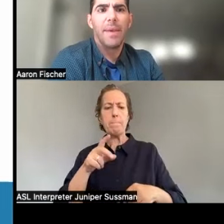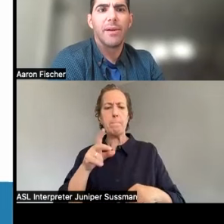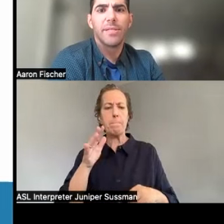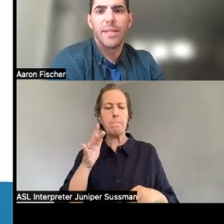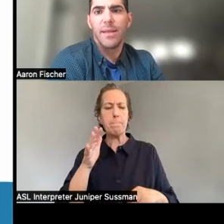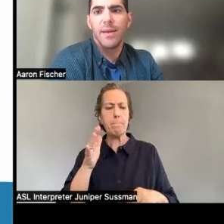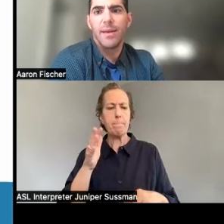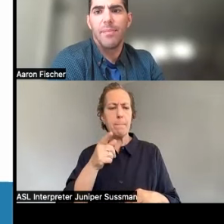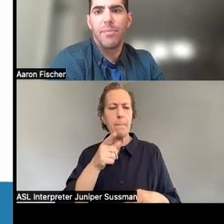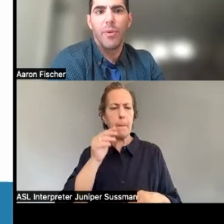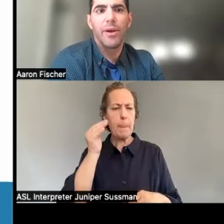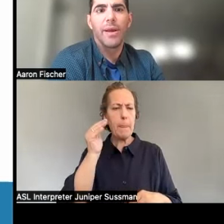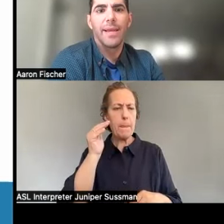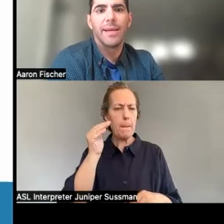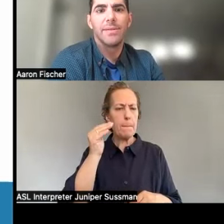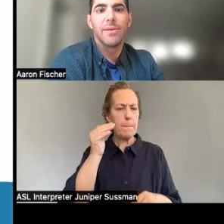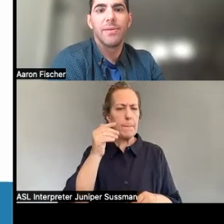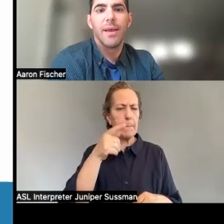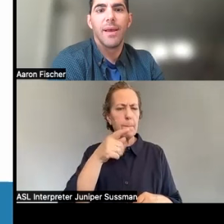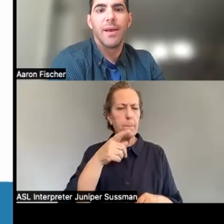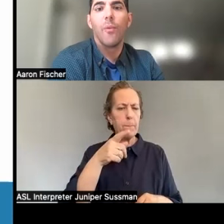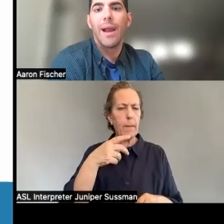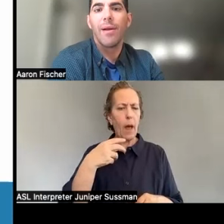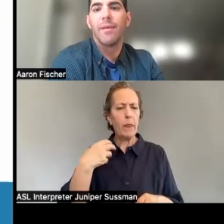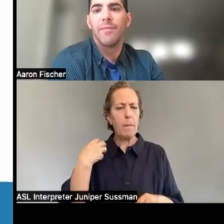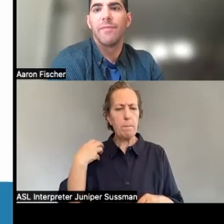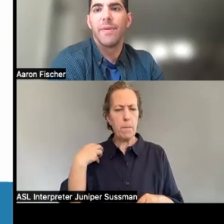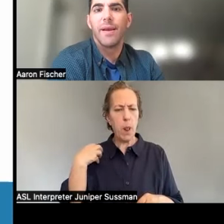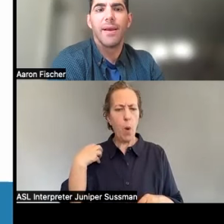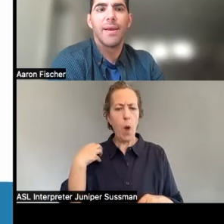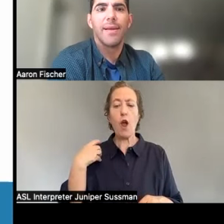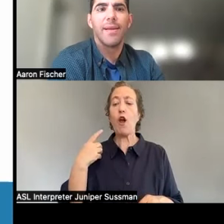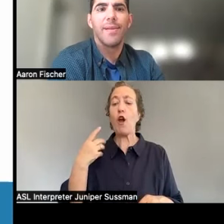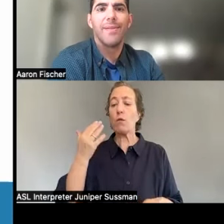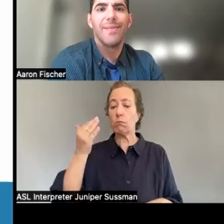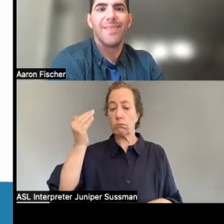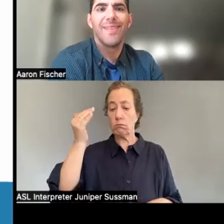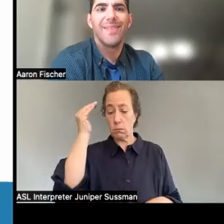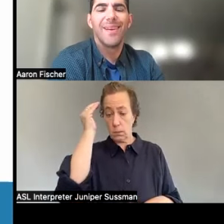it appears that the employer is aware of